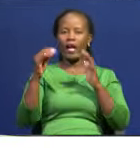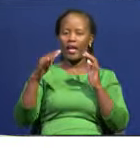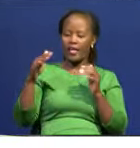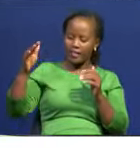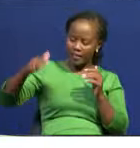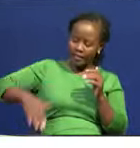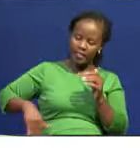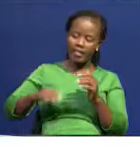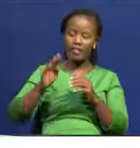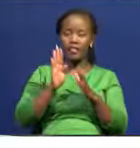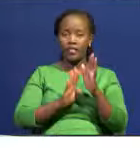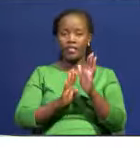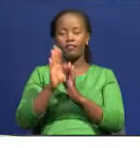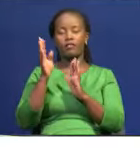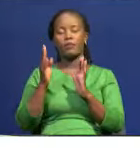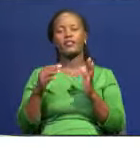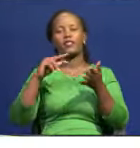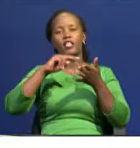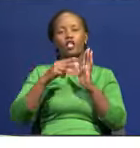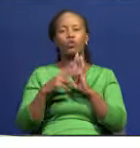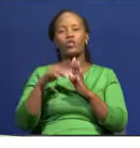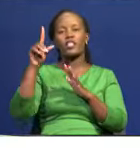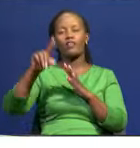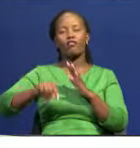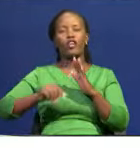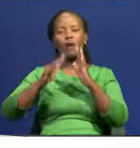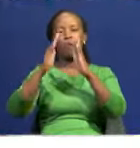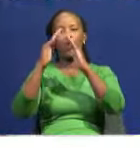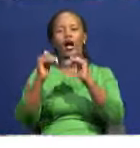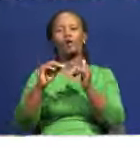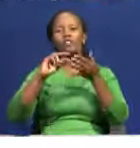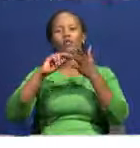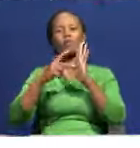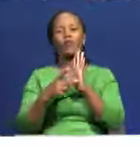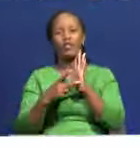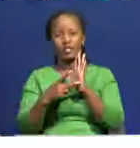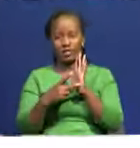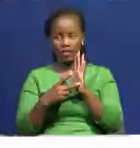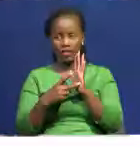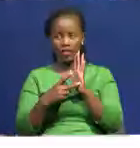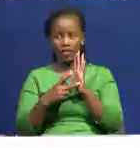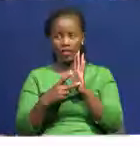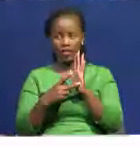development initiatives, including the affordable housing project. Here is that report.